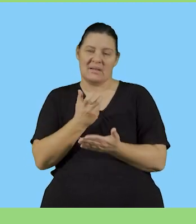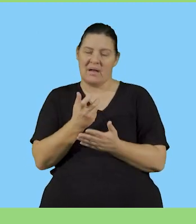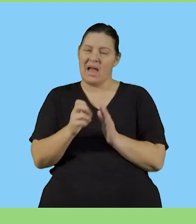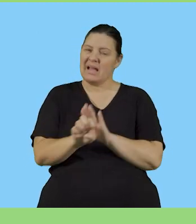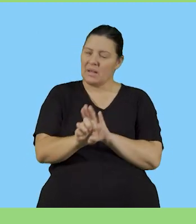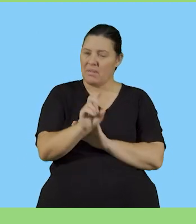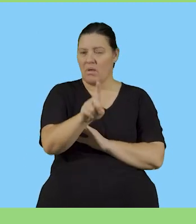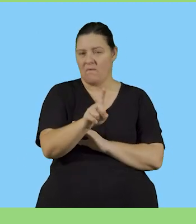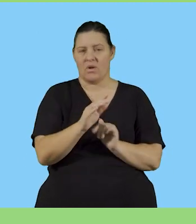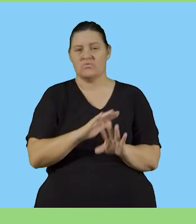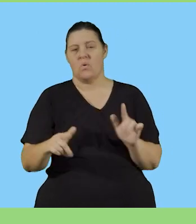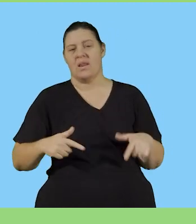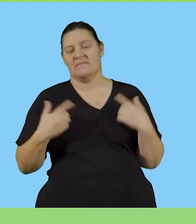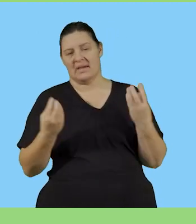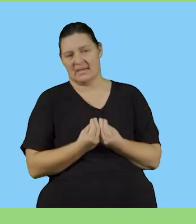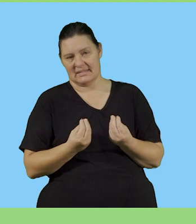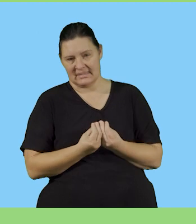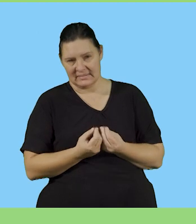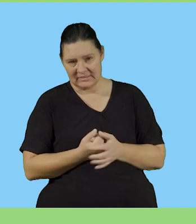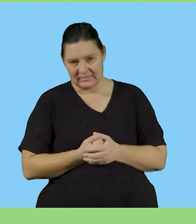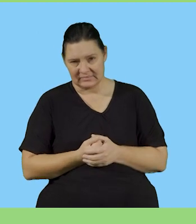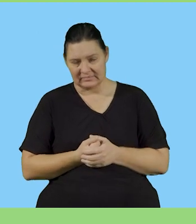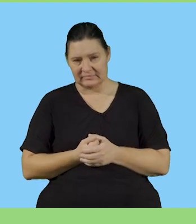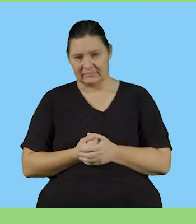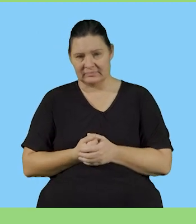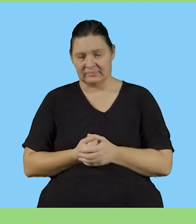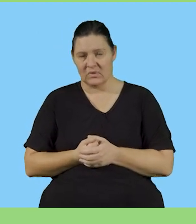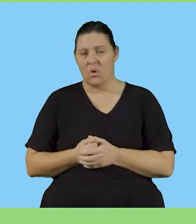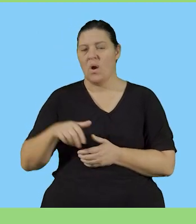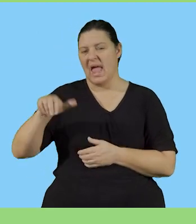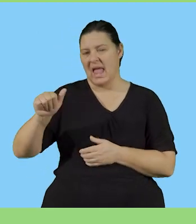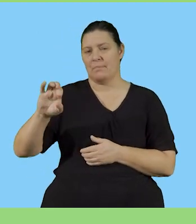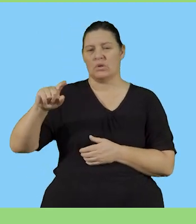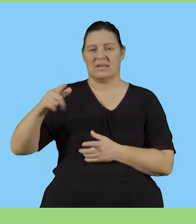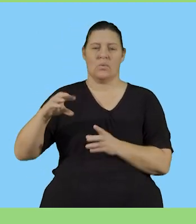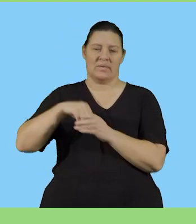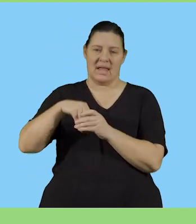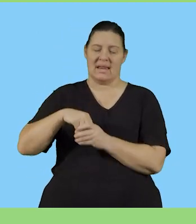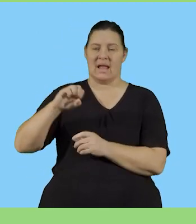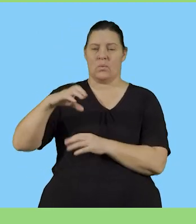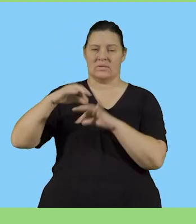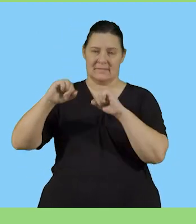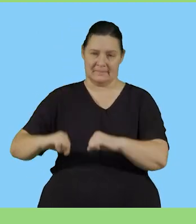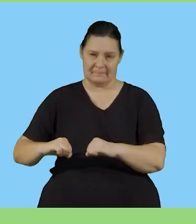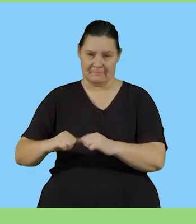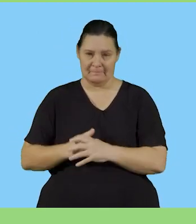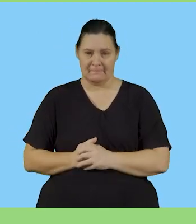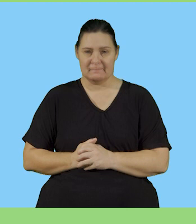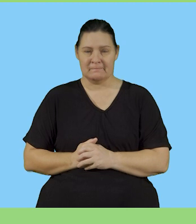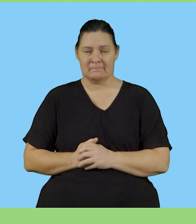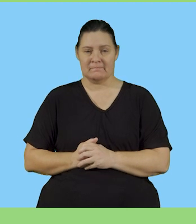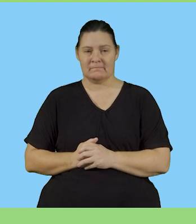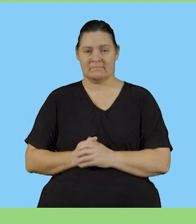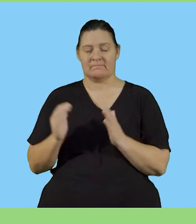the non-living factors or the abiotic factors in our ecosystem.